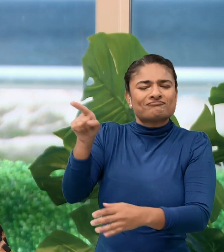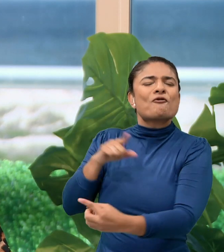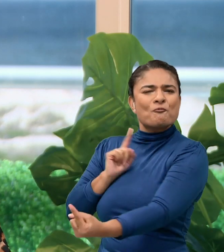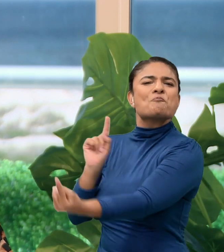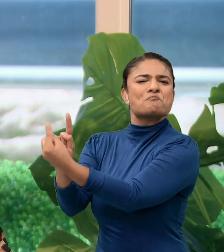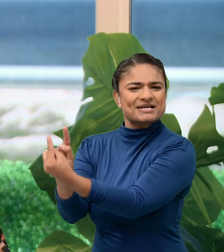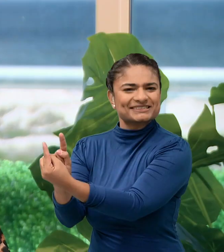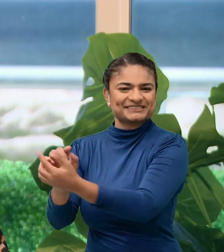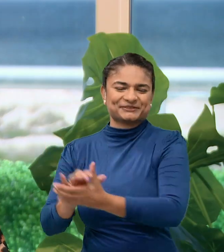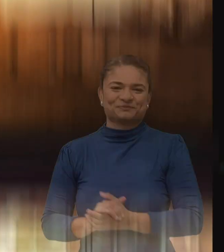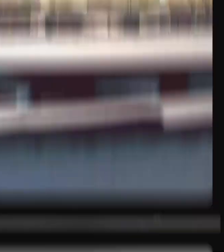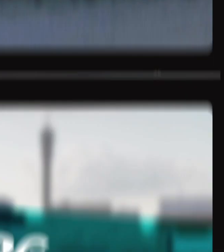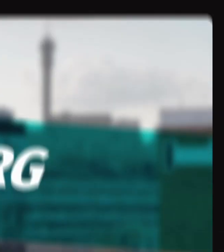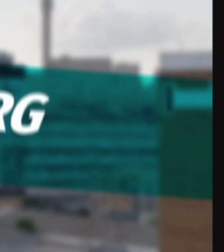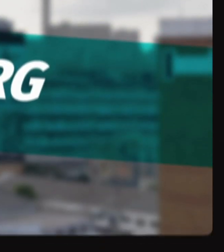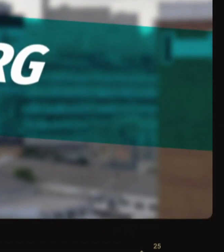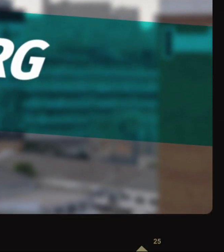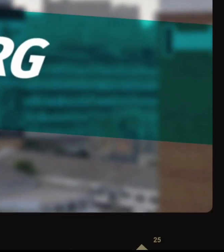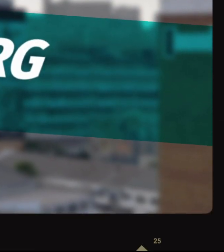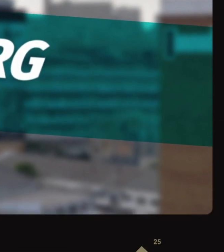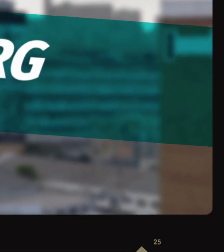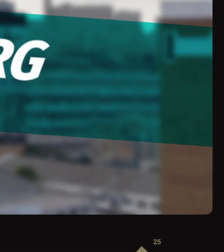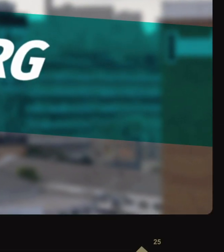meet Sebenzile Matsebula.